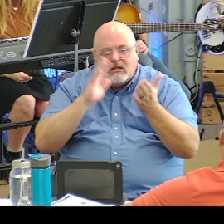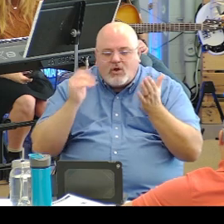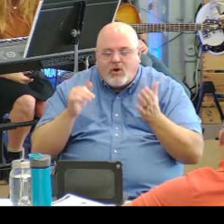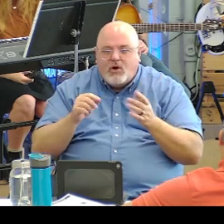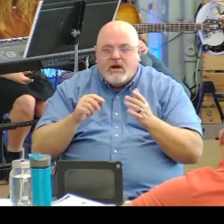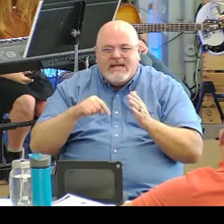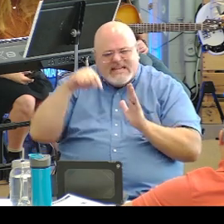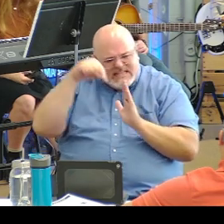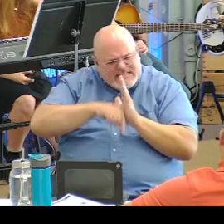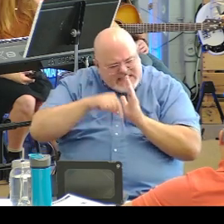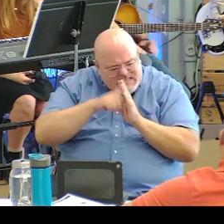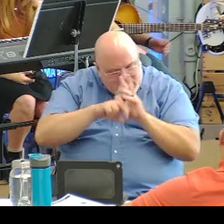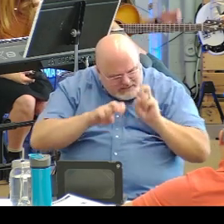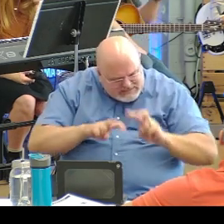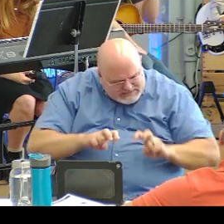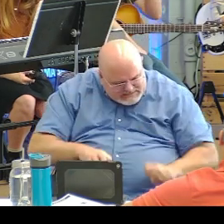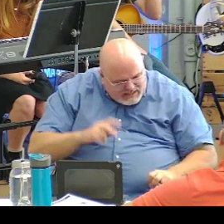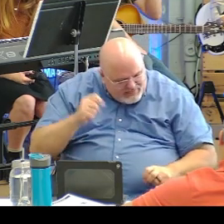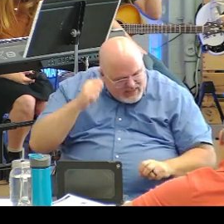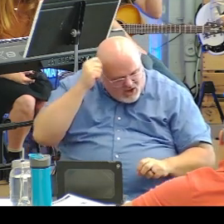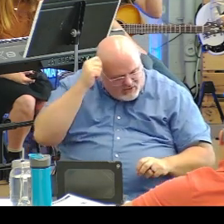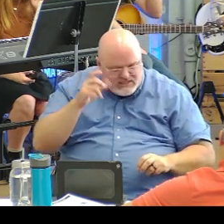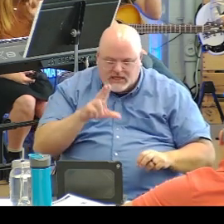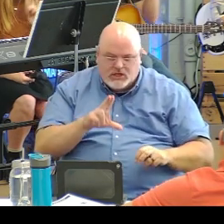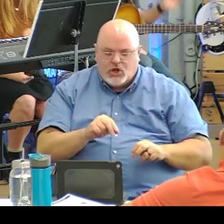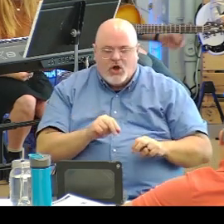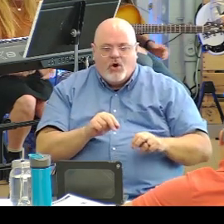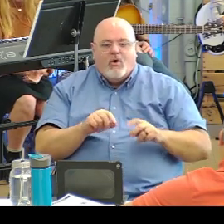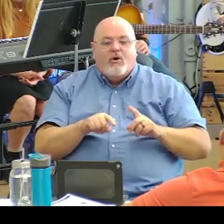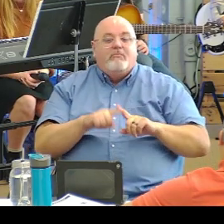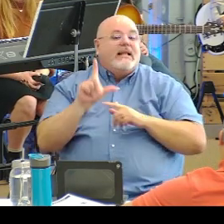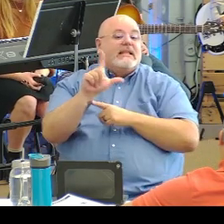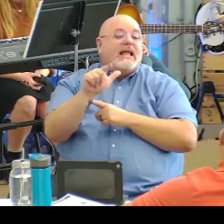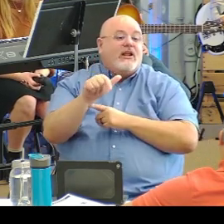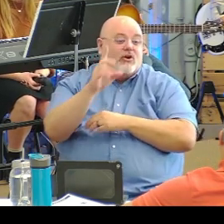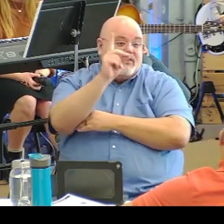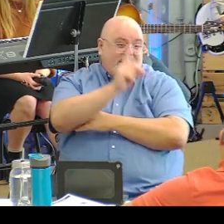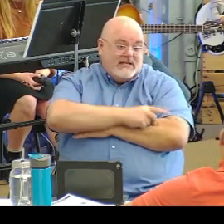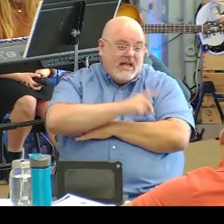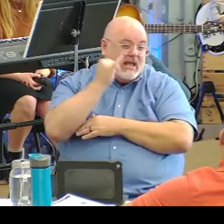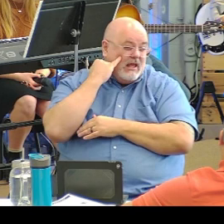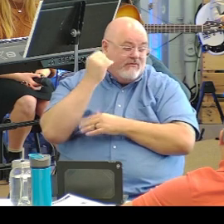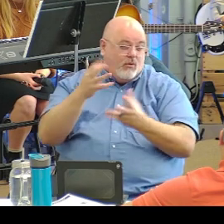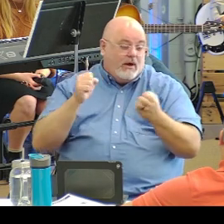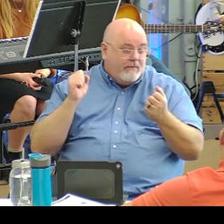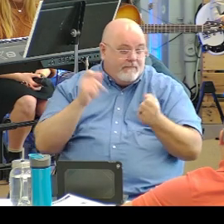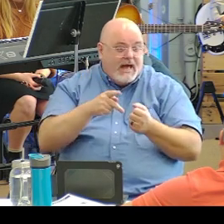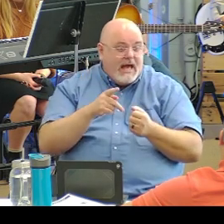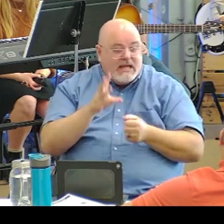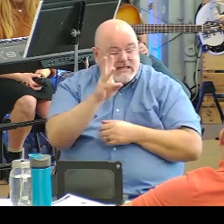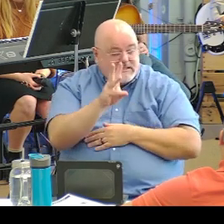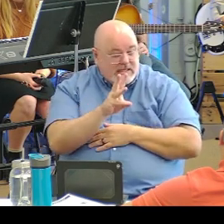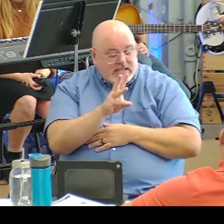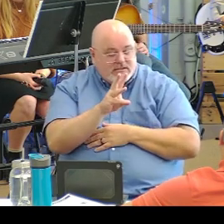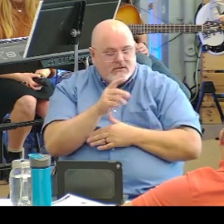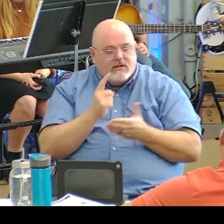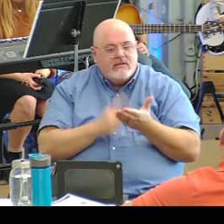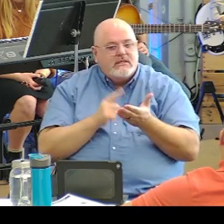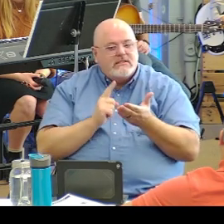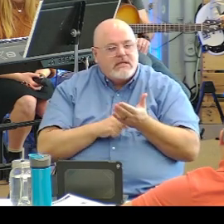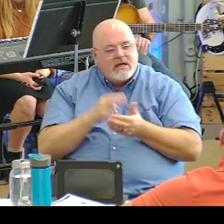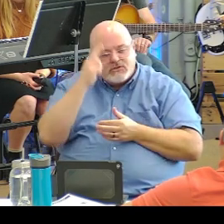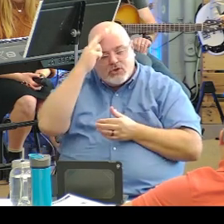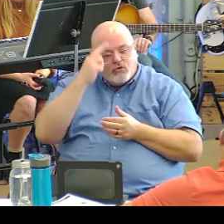some time for those of you that have questions about what you're hearing because Romans has got some interesting stuff in it.